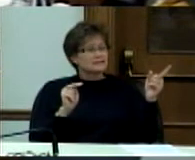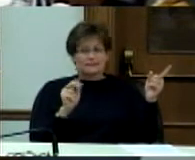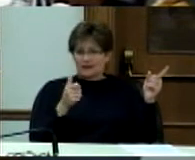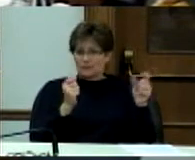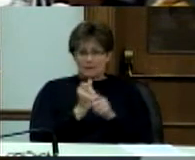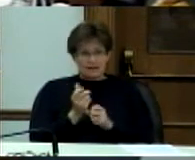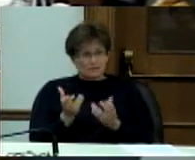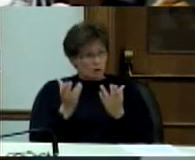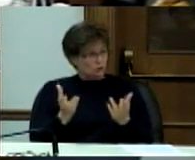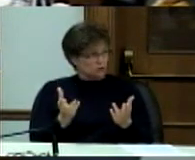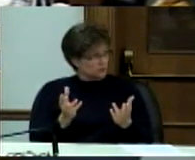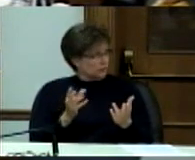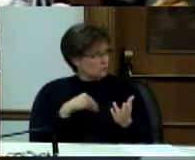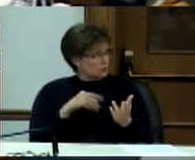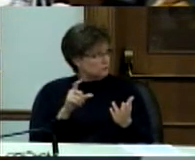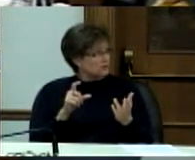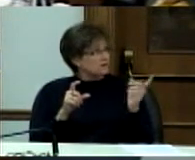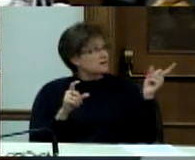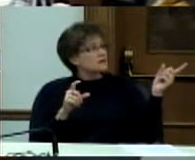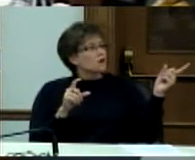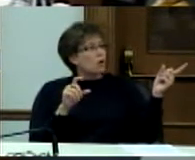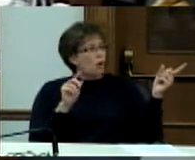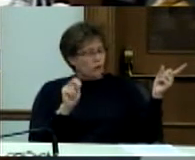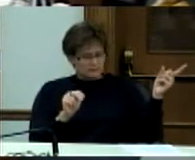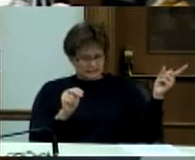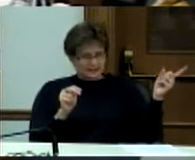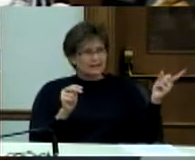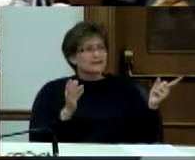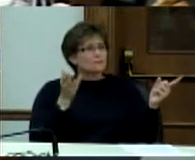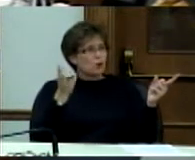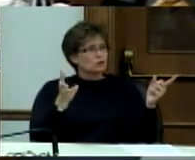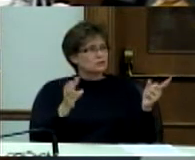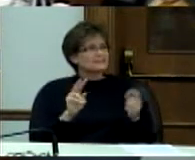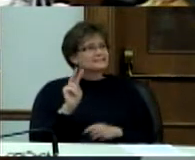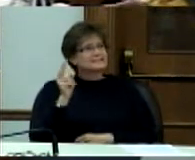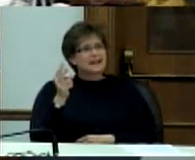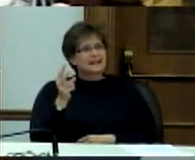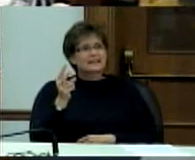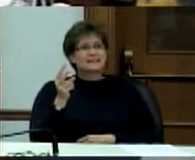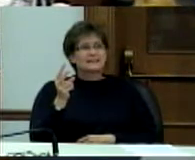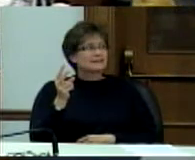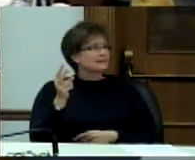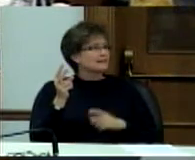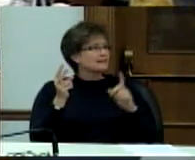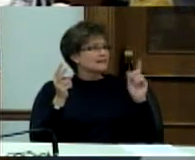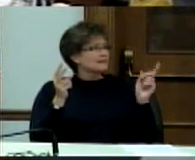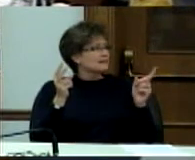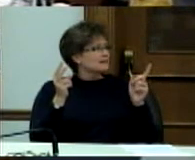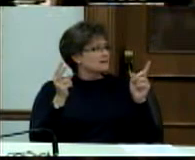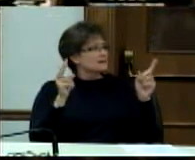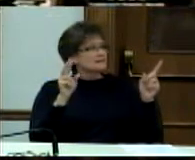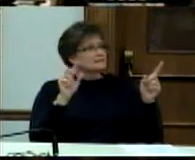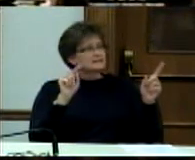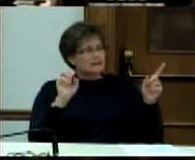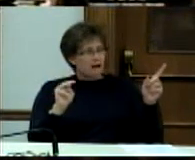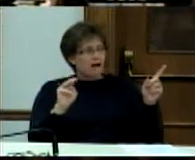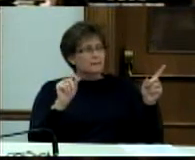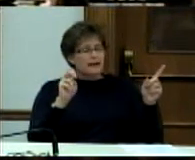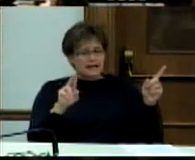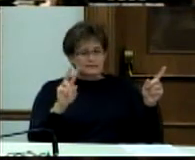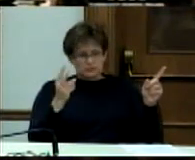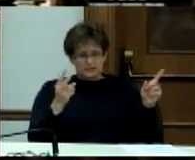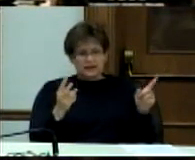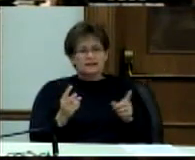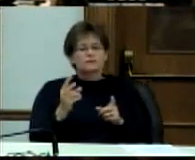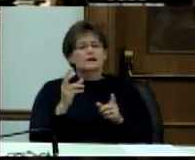I'll entertain a motion to approve. So moved. Is there a second? Second. We have a motion and a second